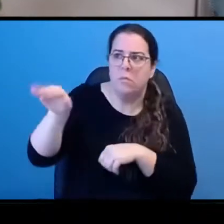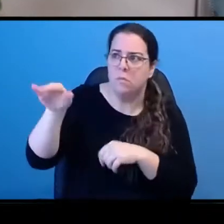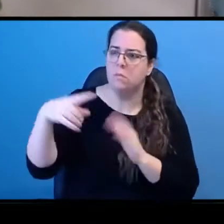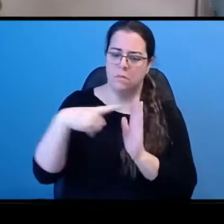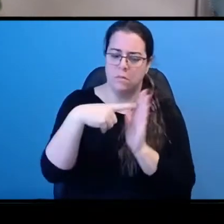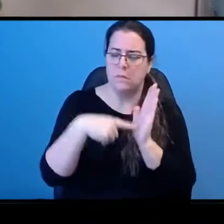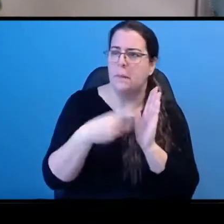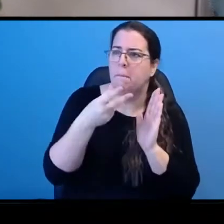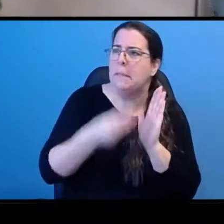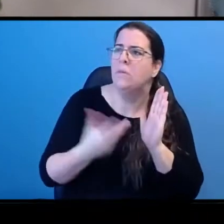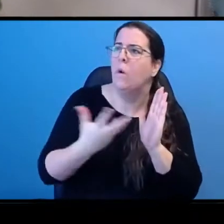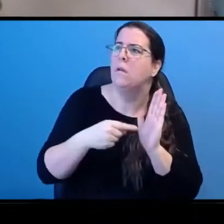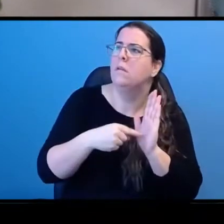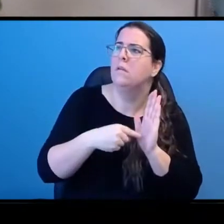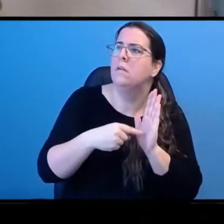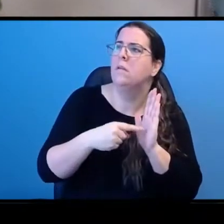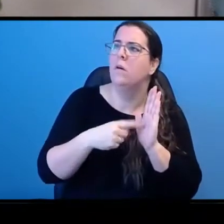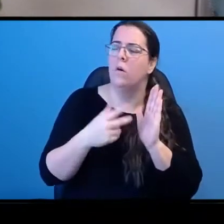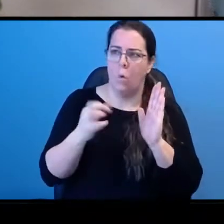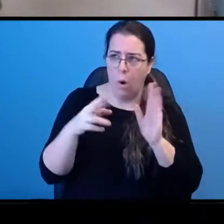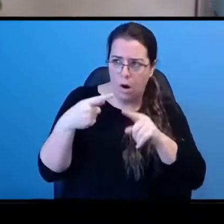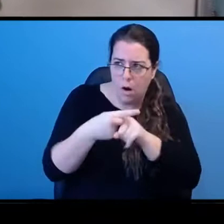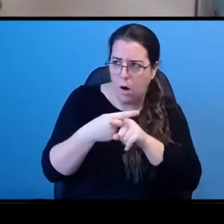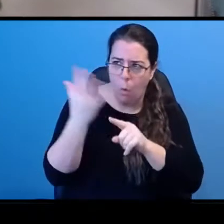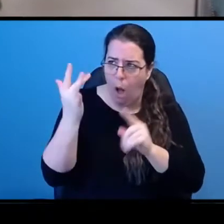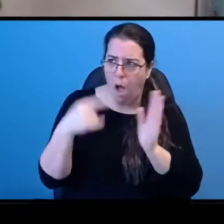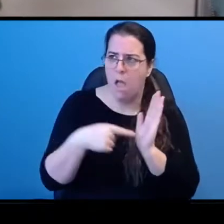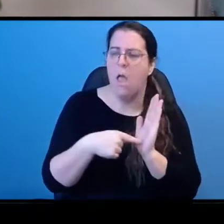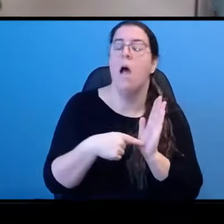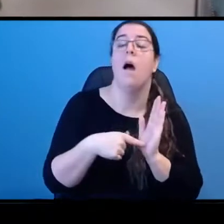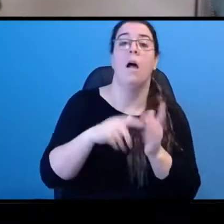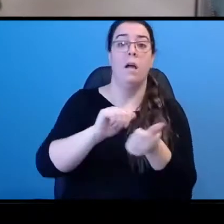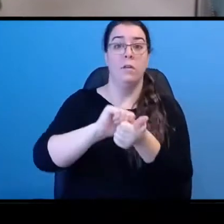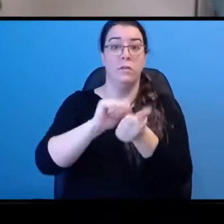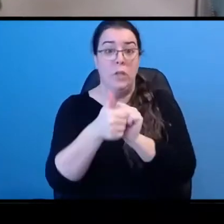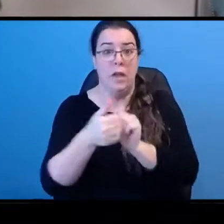can build upon. So that's helpful too.